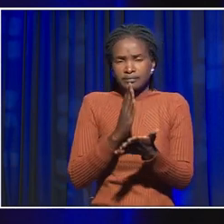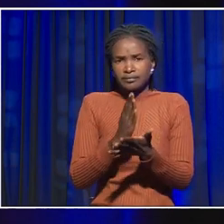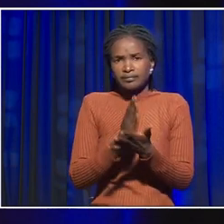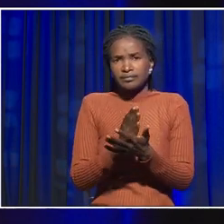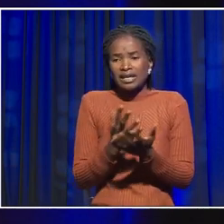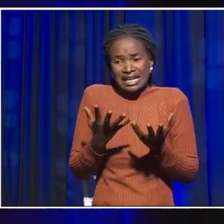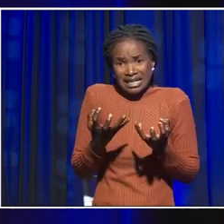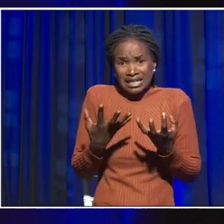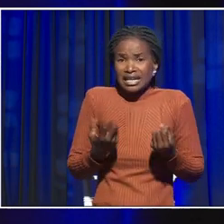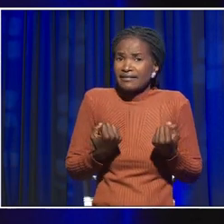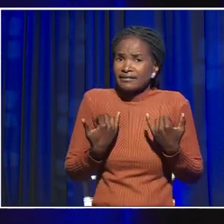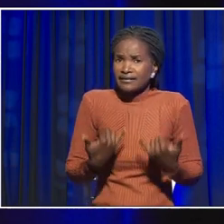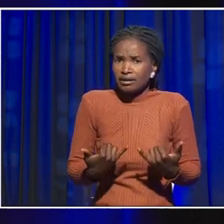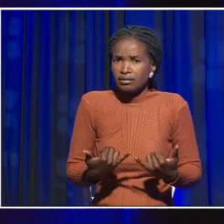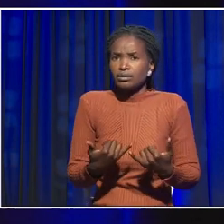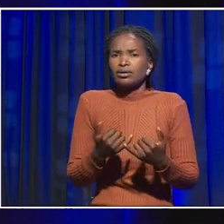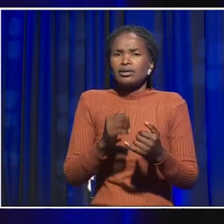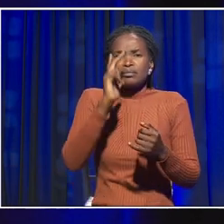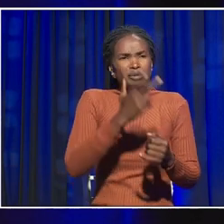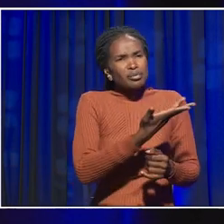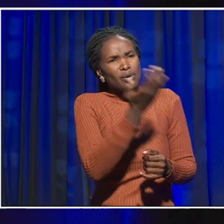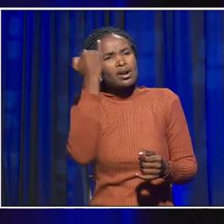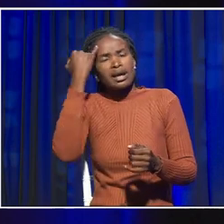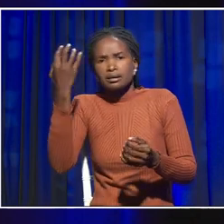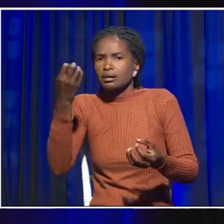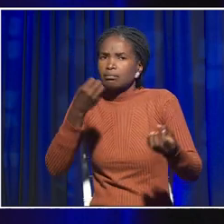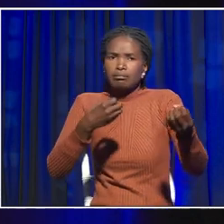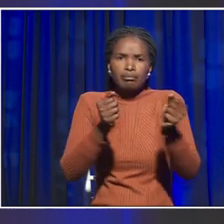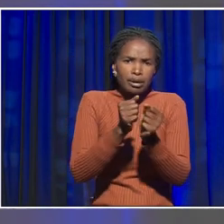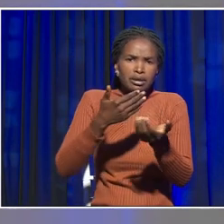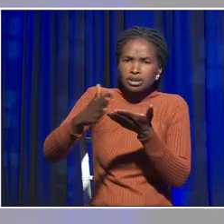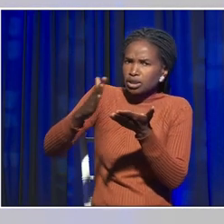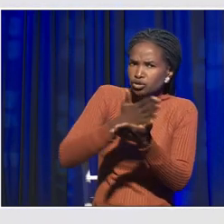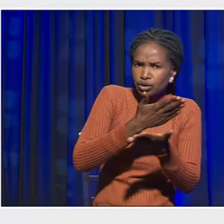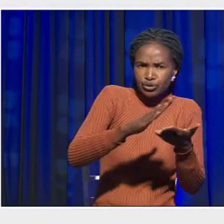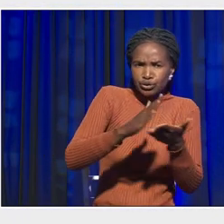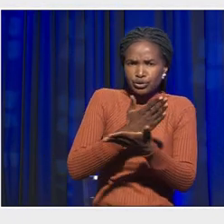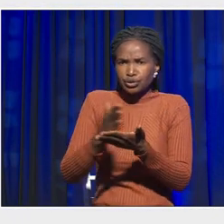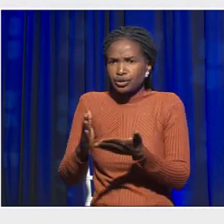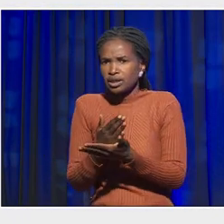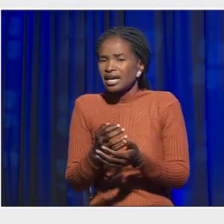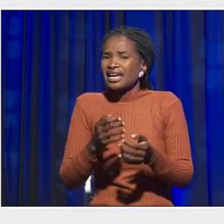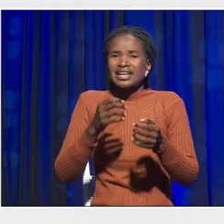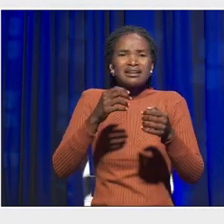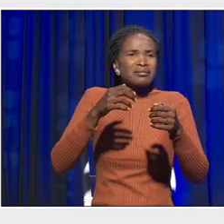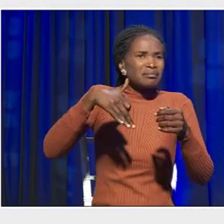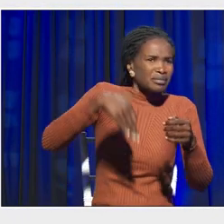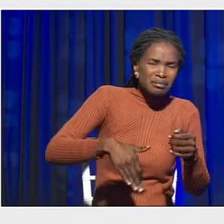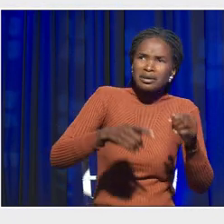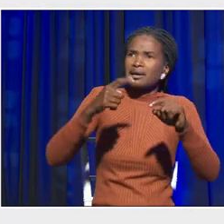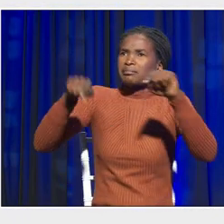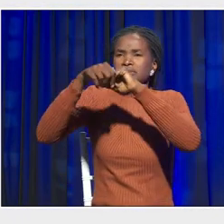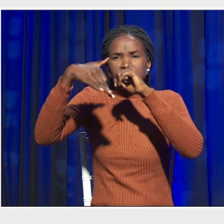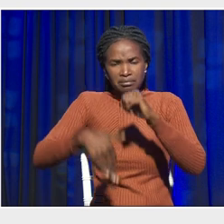that's the need we have to access everybody's thoughts and ideas. And you may sit anywhere in such